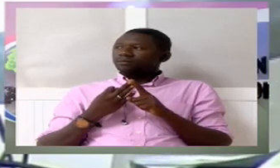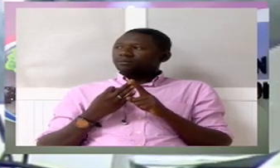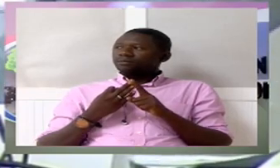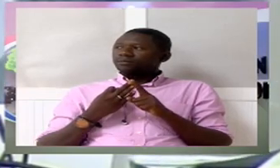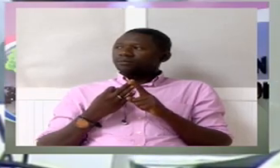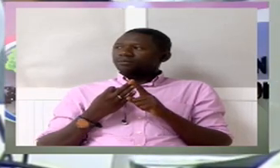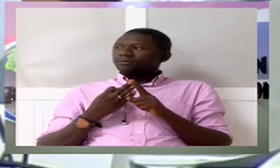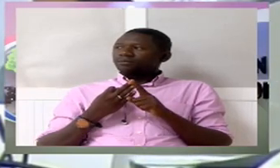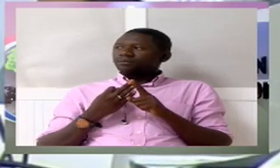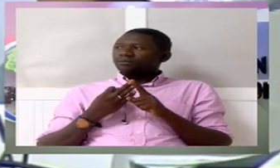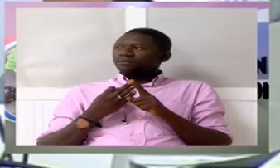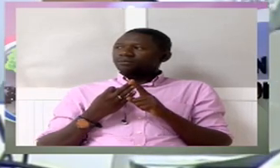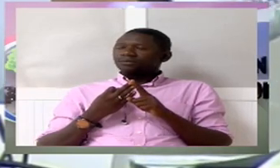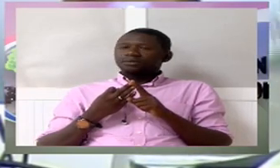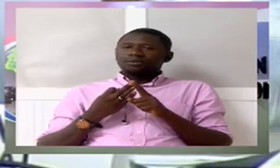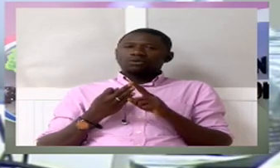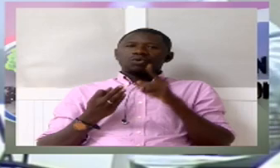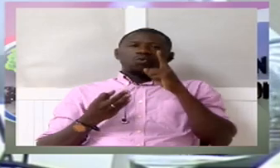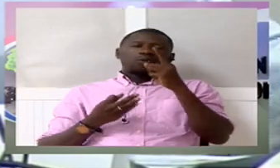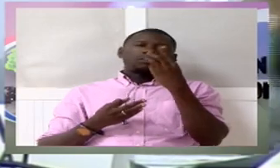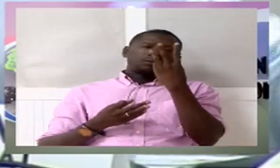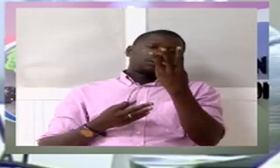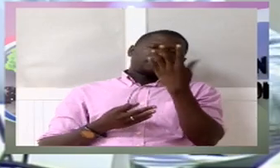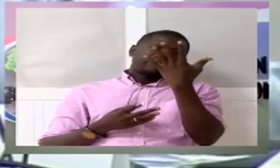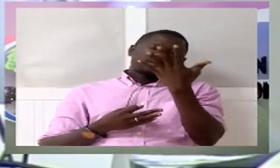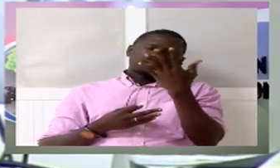135D, yes. 135C, yes.